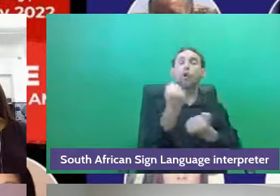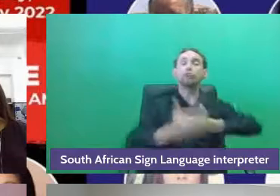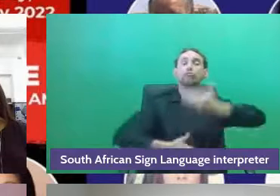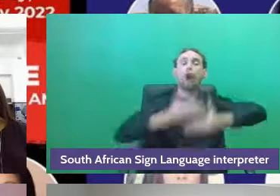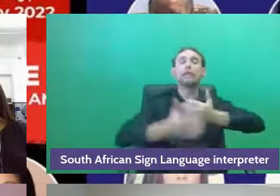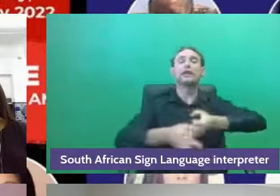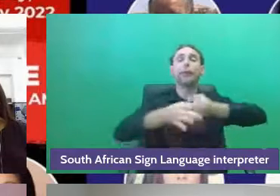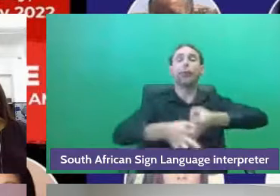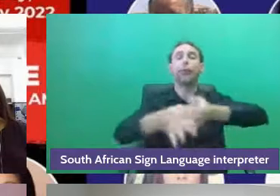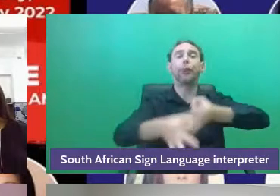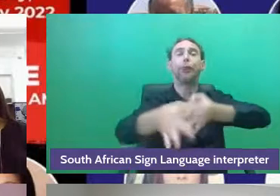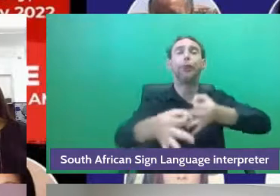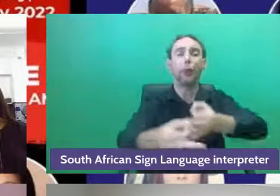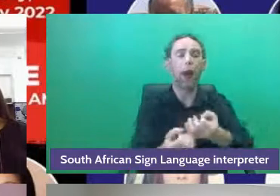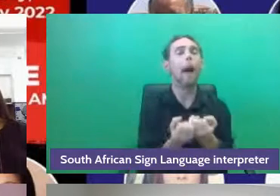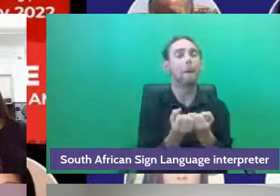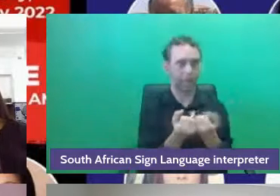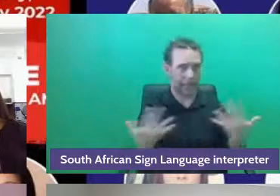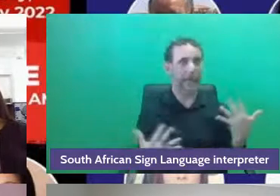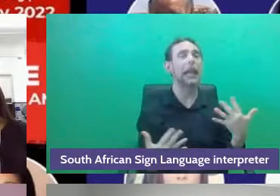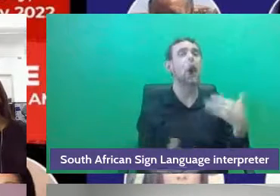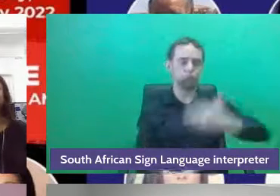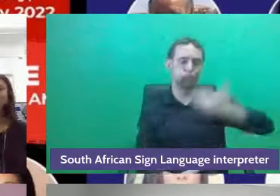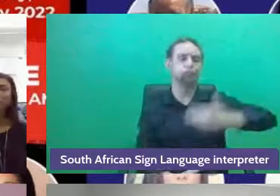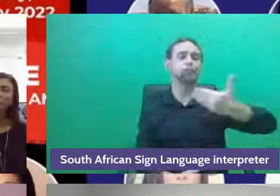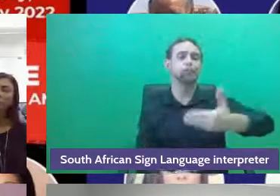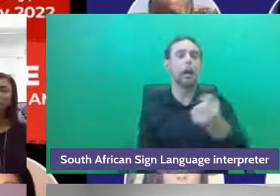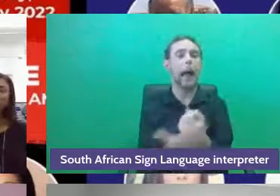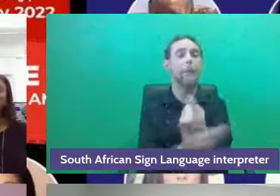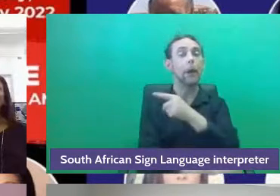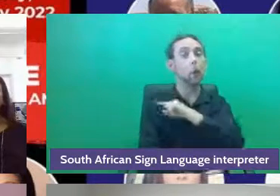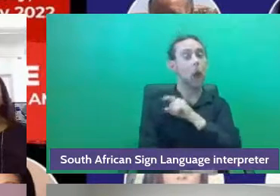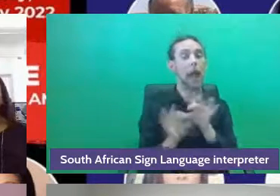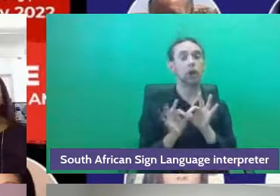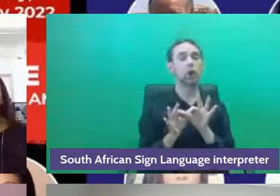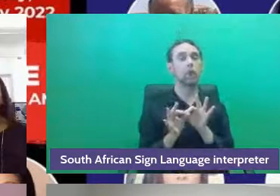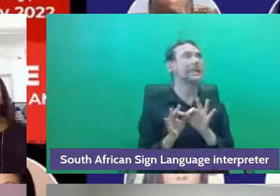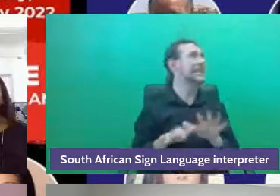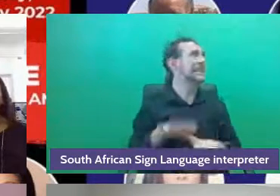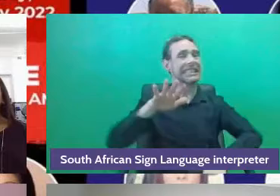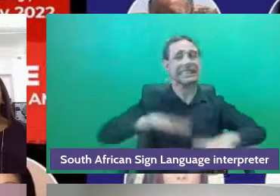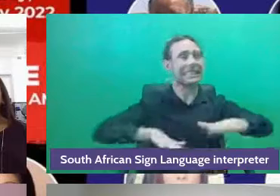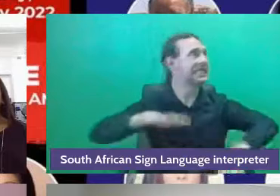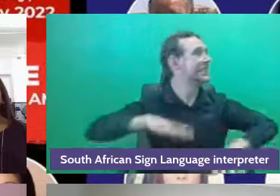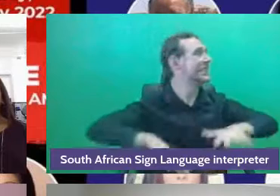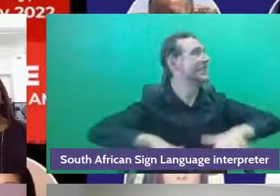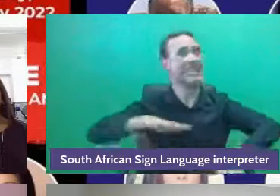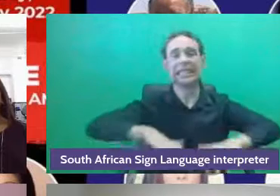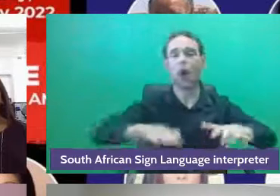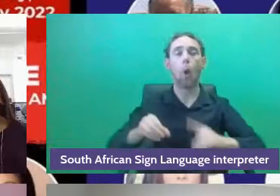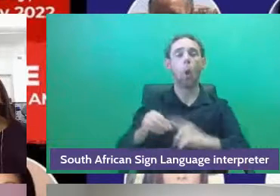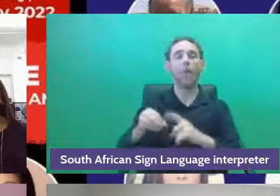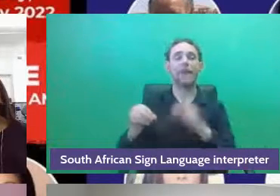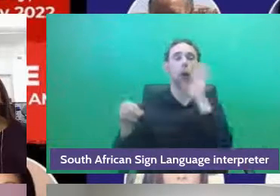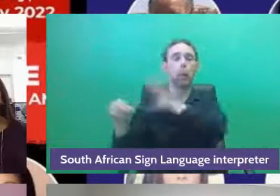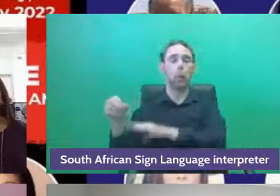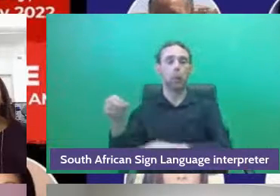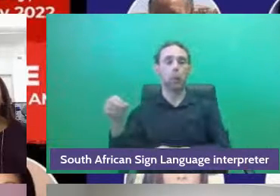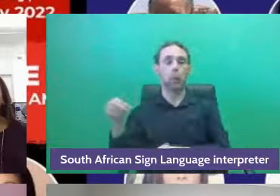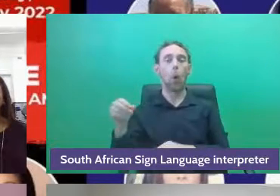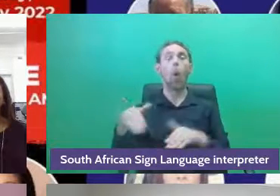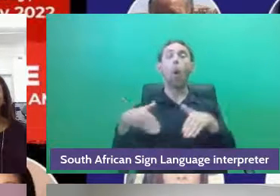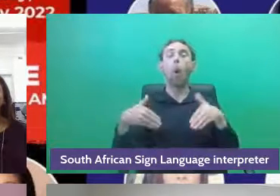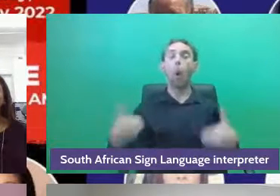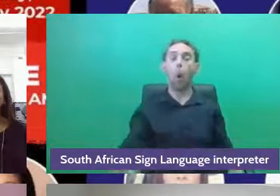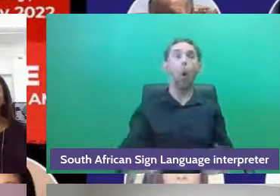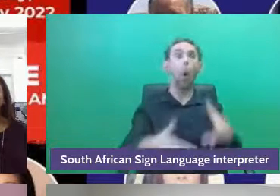the interpreter is not qualified to actually interpret what is actually being said, or they are not reflecting